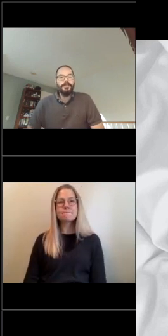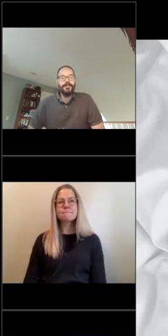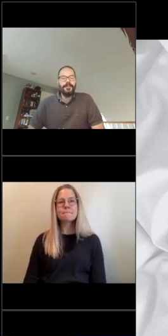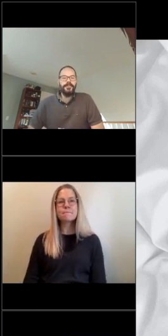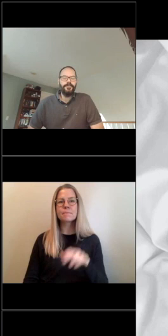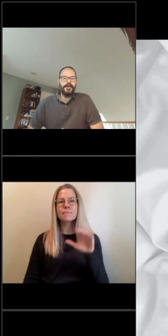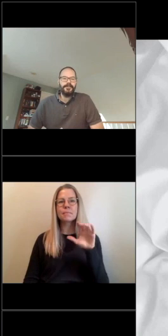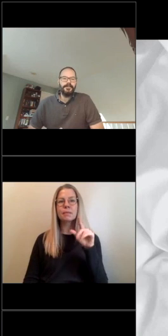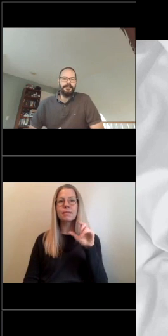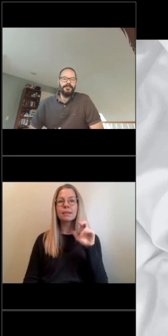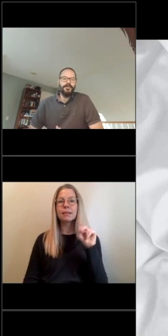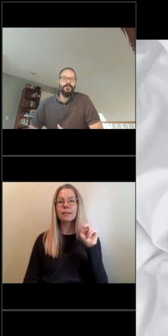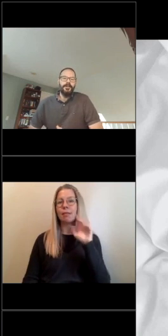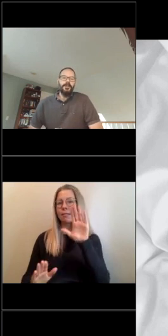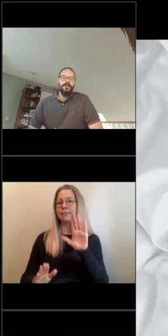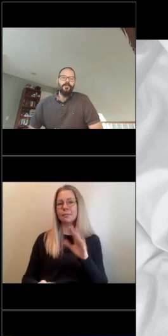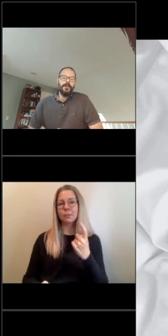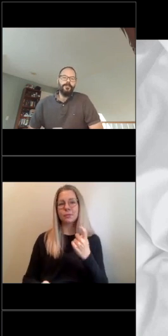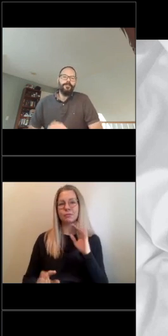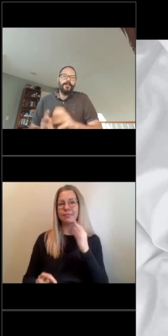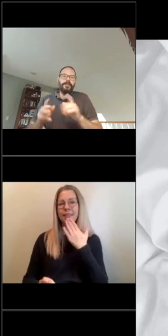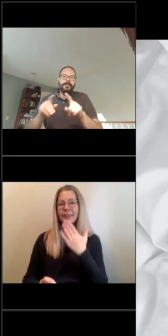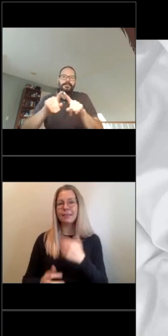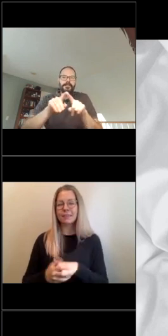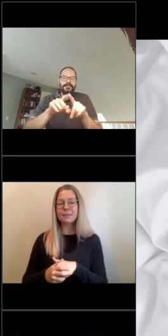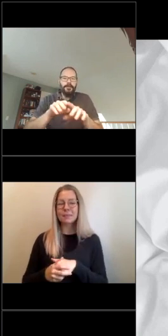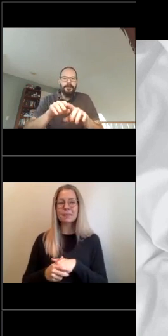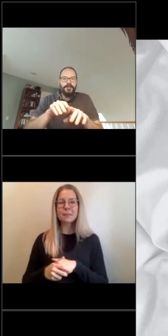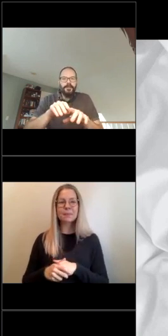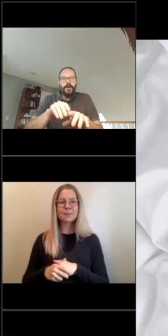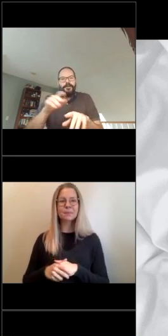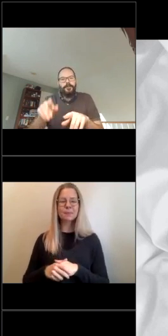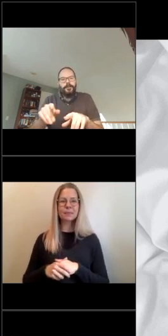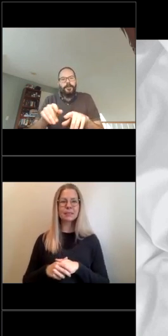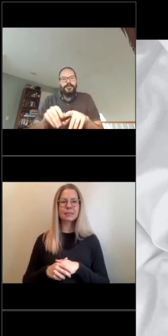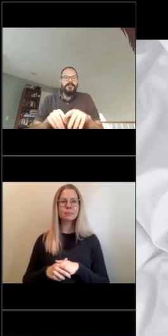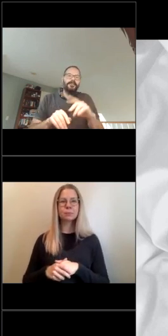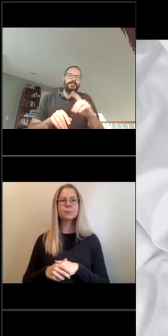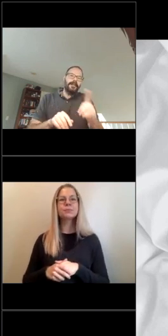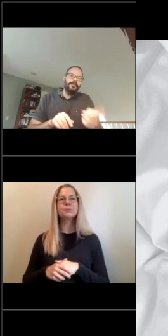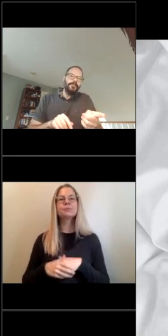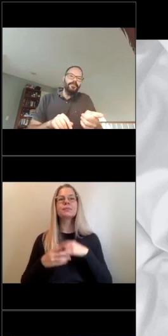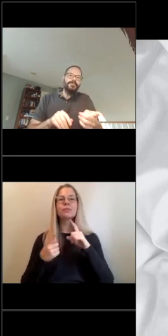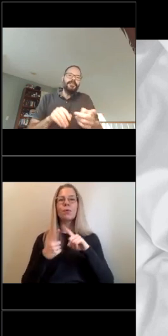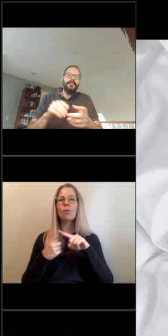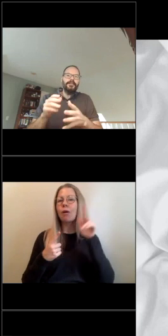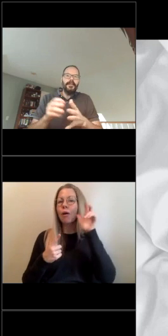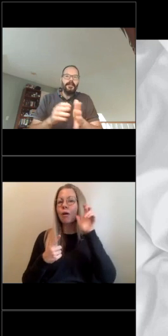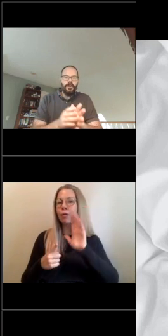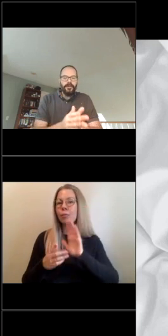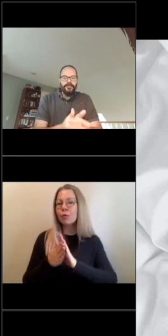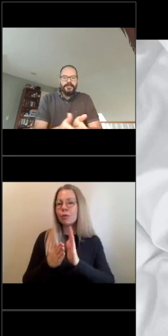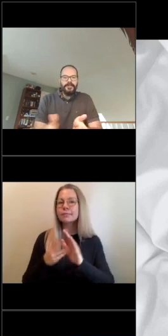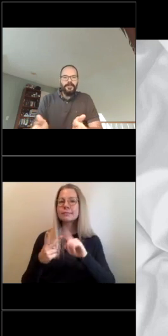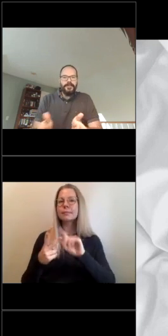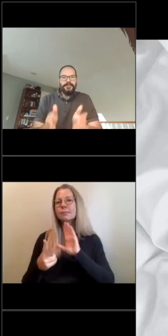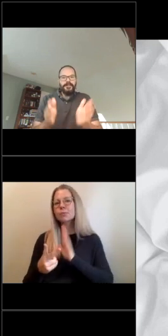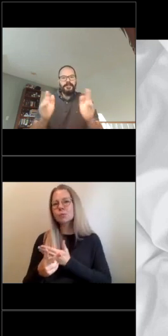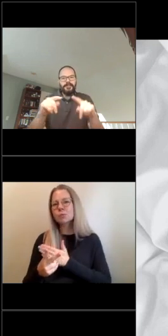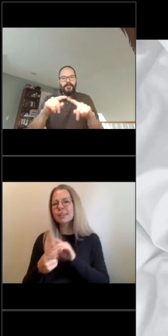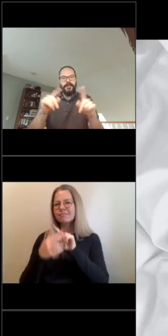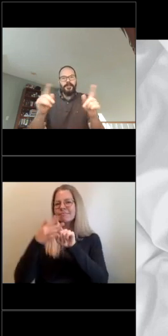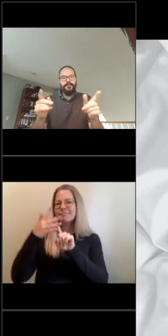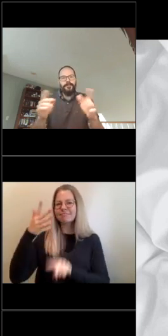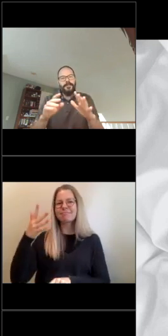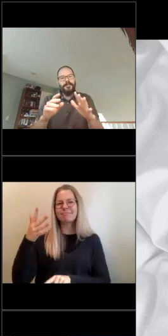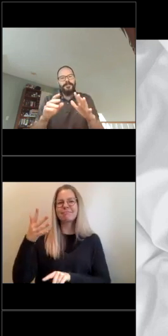awesome question. Thank you for asking. So let's put audiobooks and music and all of these different things.